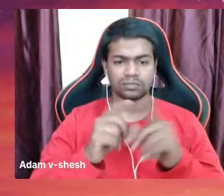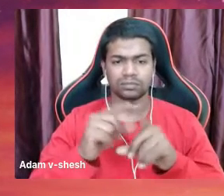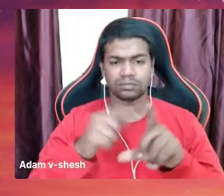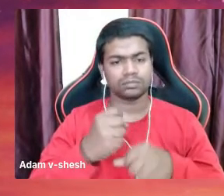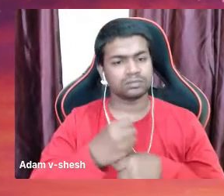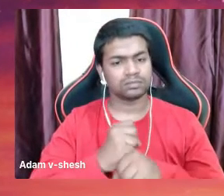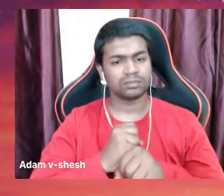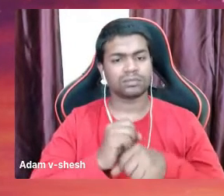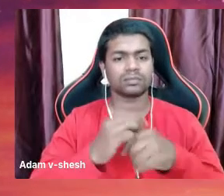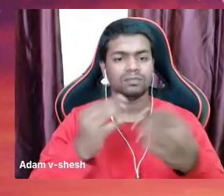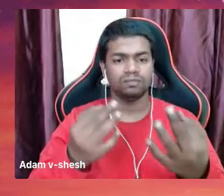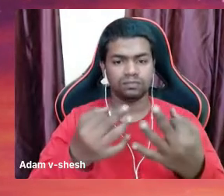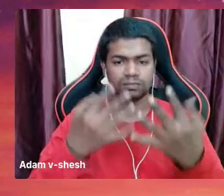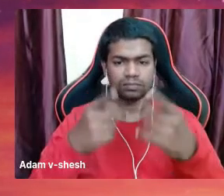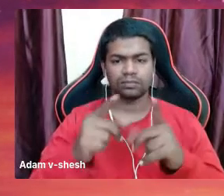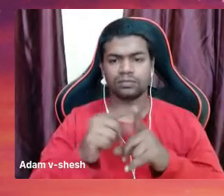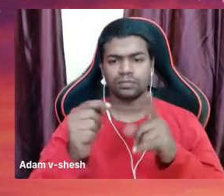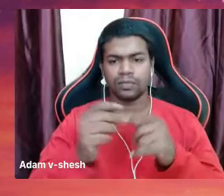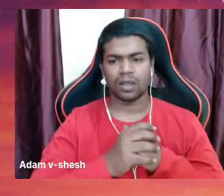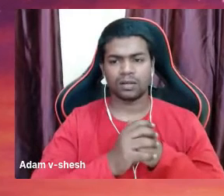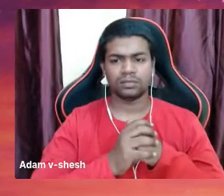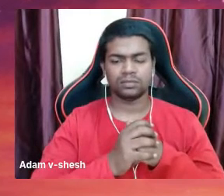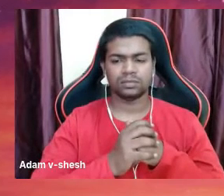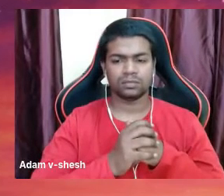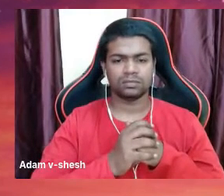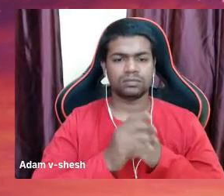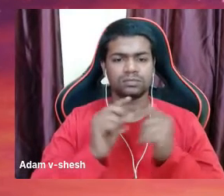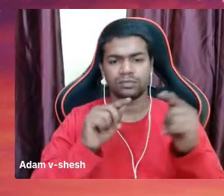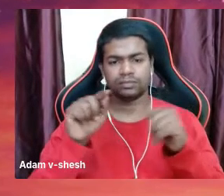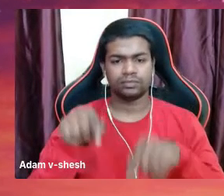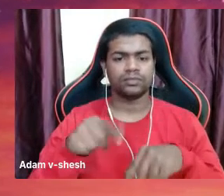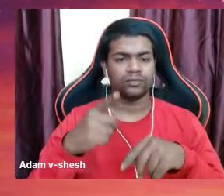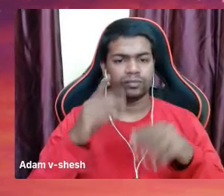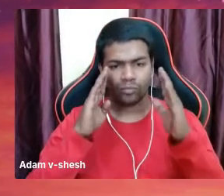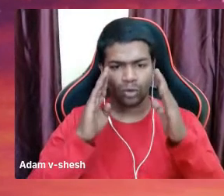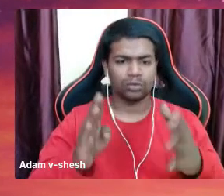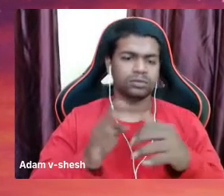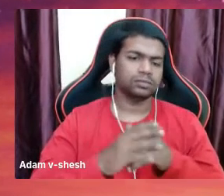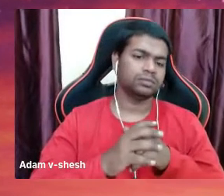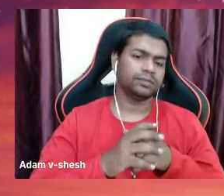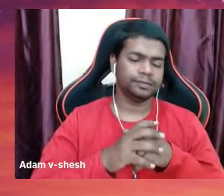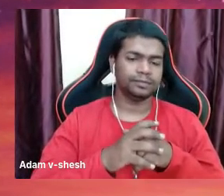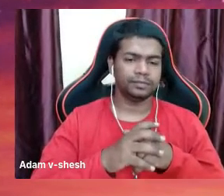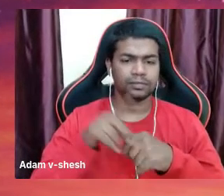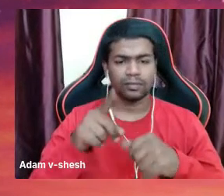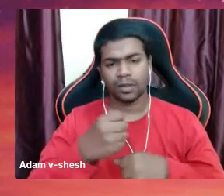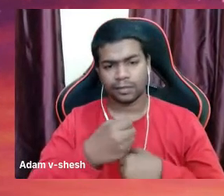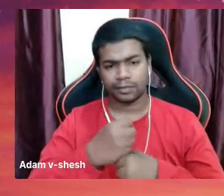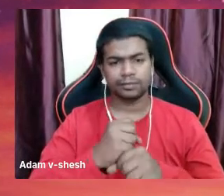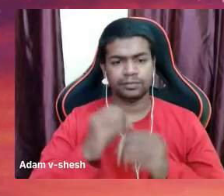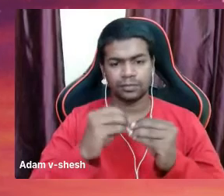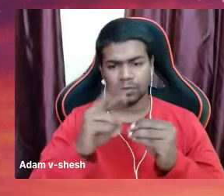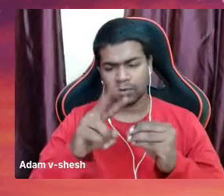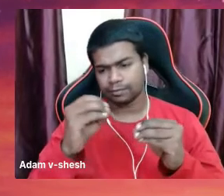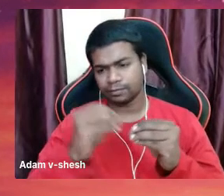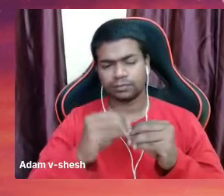with excellence in what you do. And excellence comes with focus. So irrespective of whether you're building a B2B business,